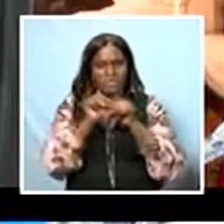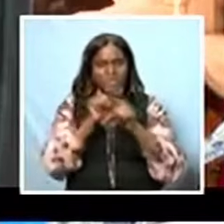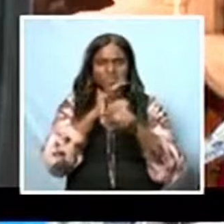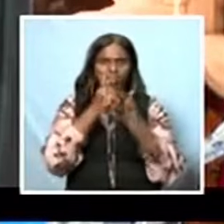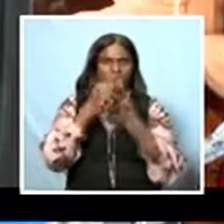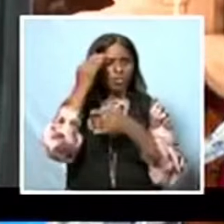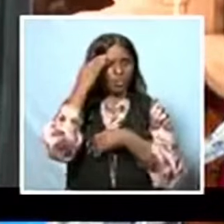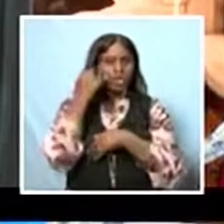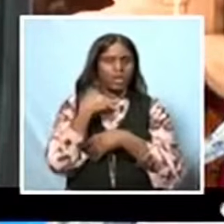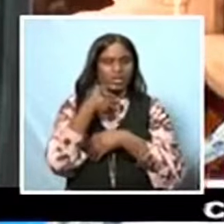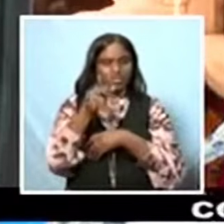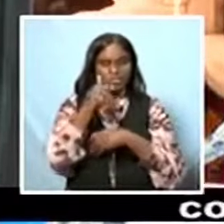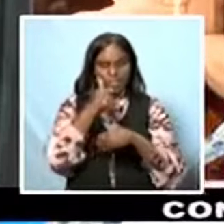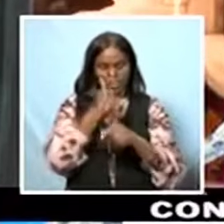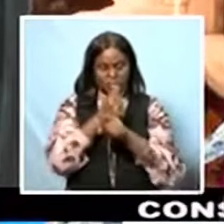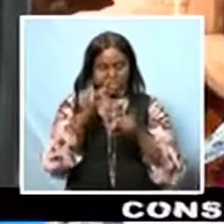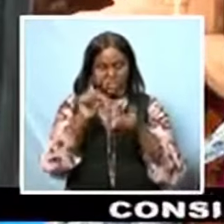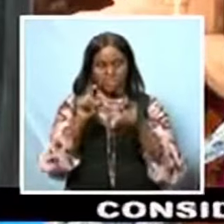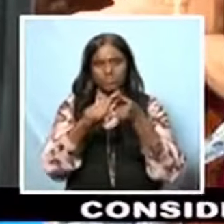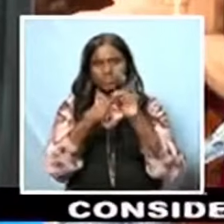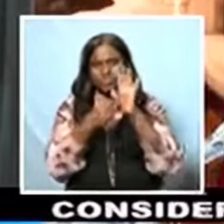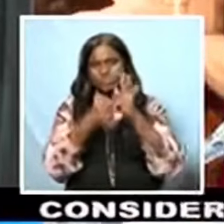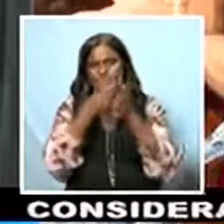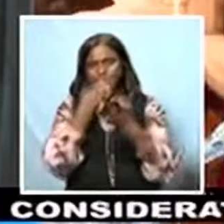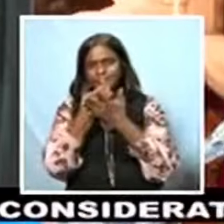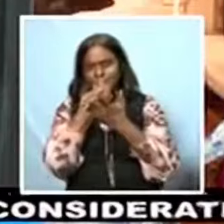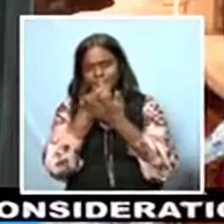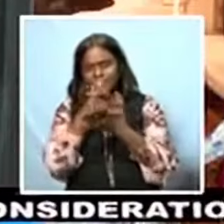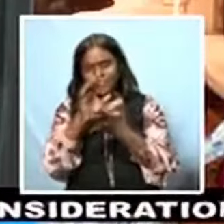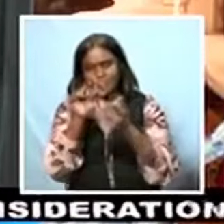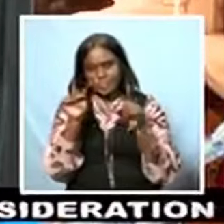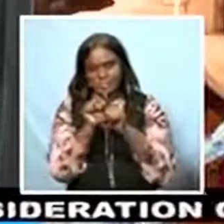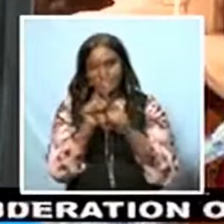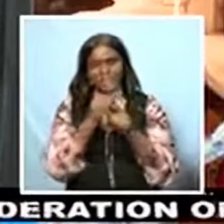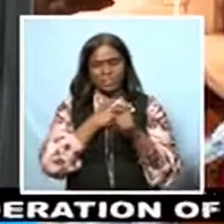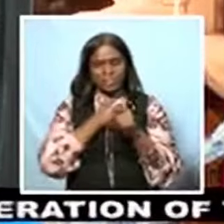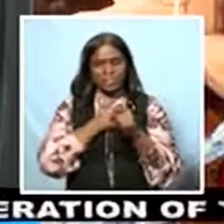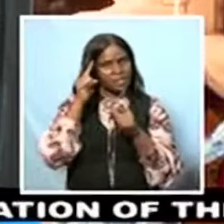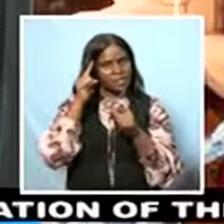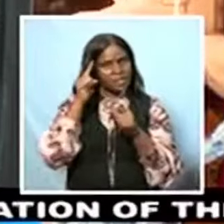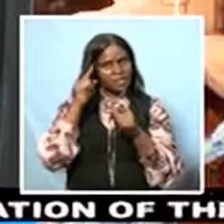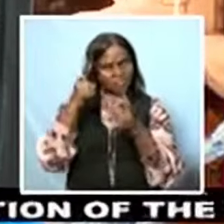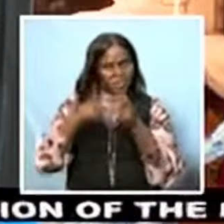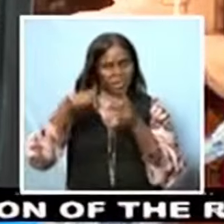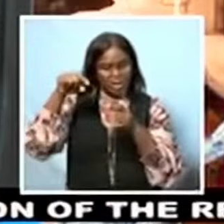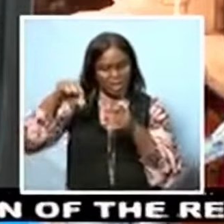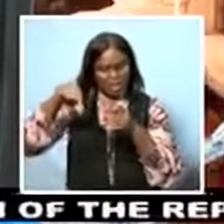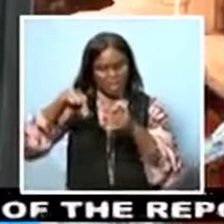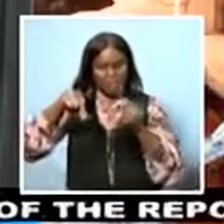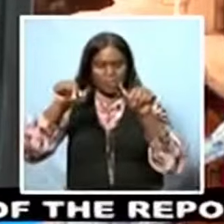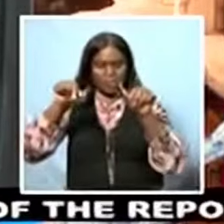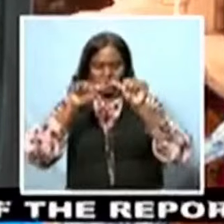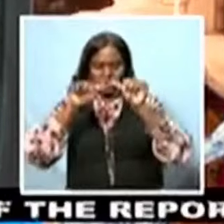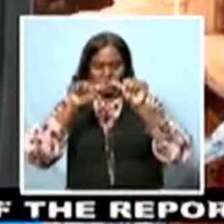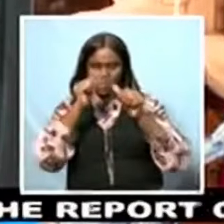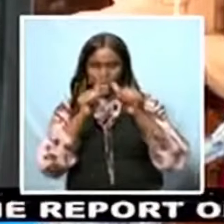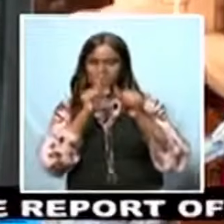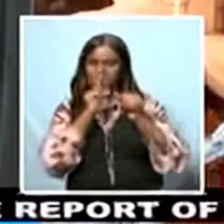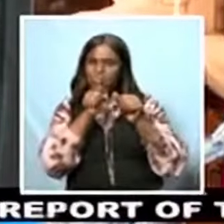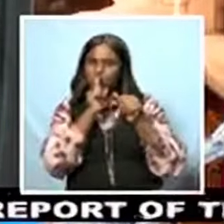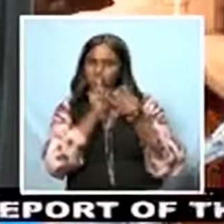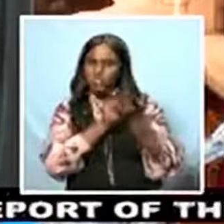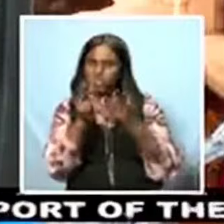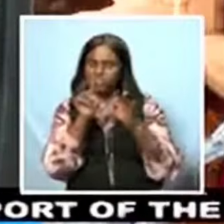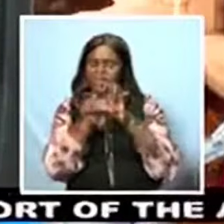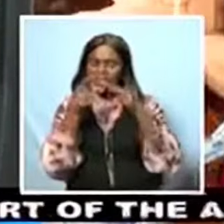that you just need to demonstrate evidence. And I think that is what quantifies it to be an audit. Because honestly, in a